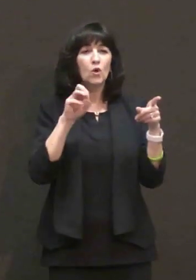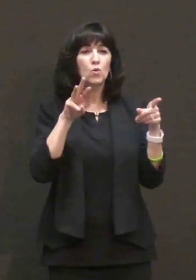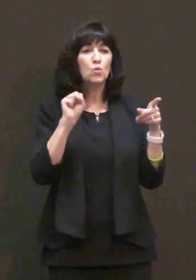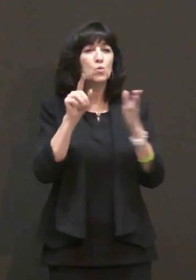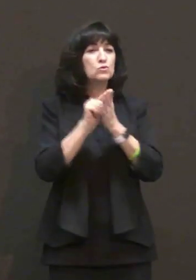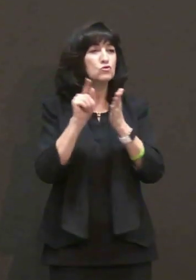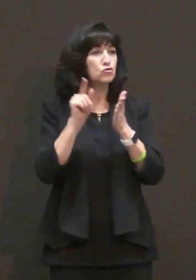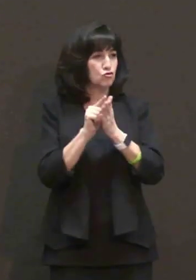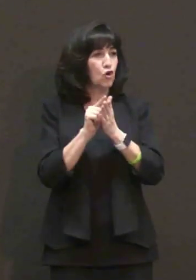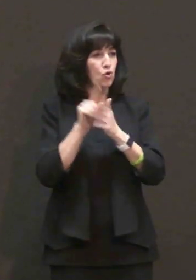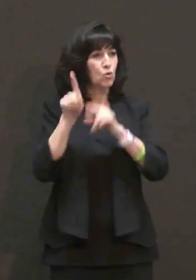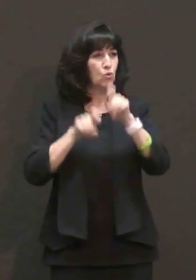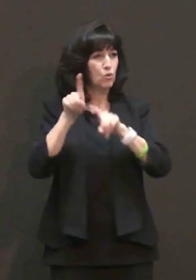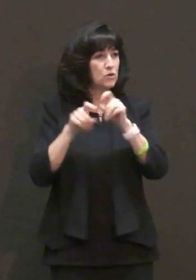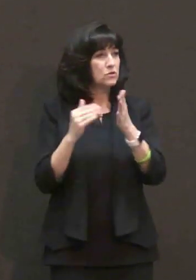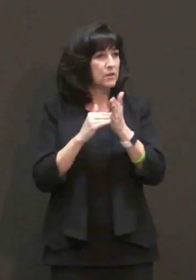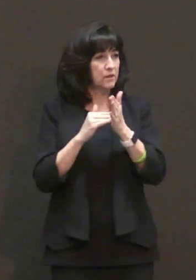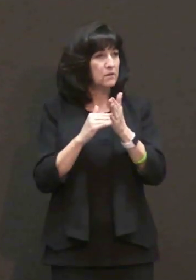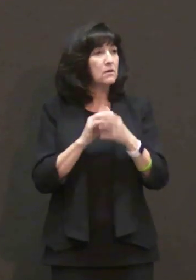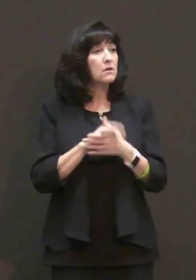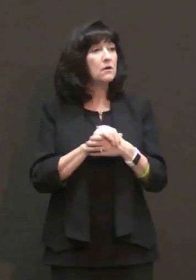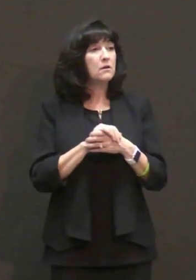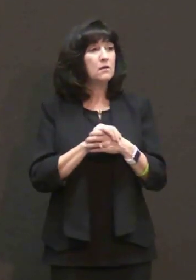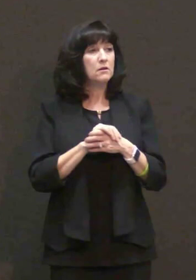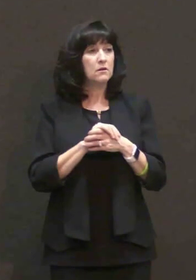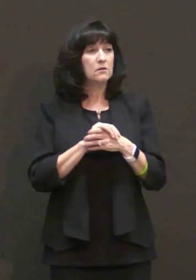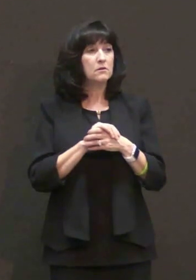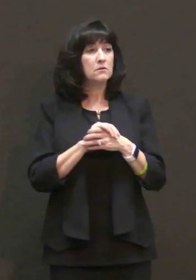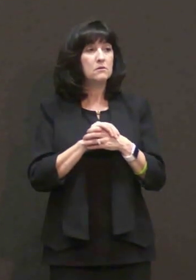You were mentioning, or you brought up,